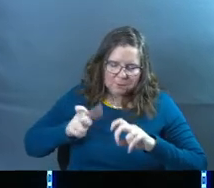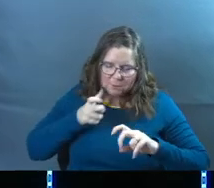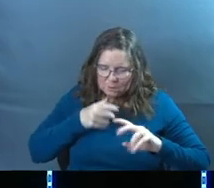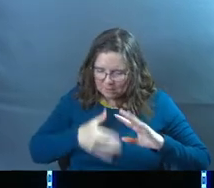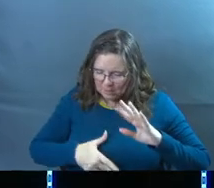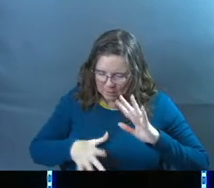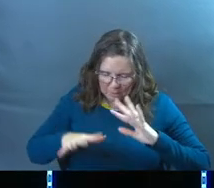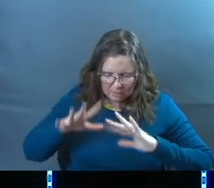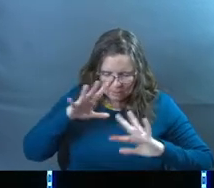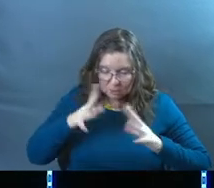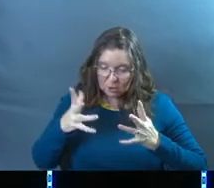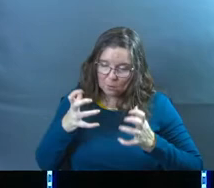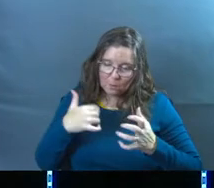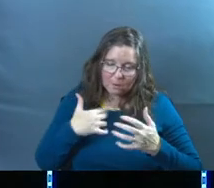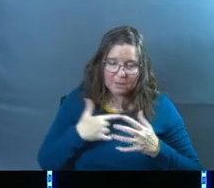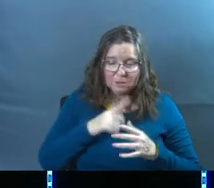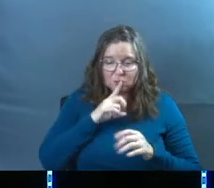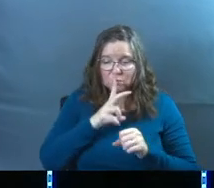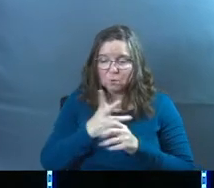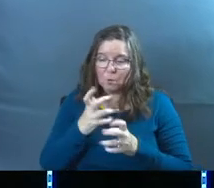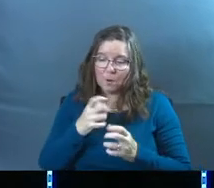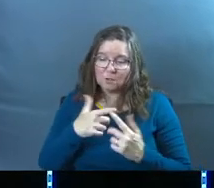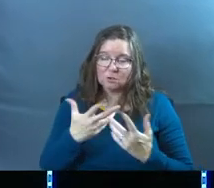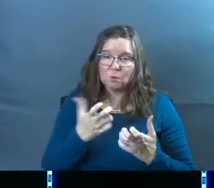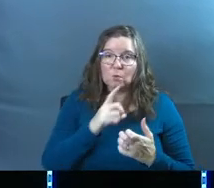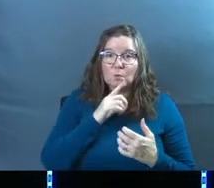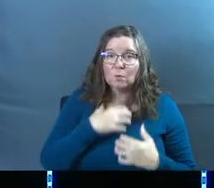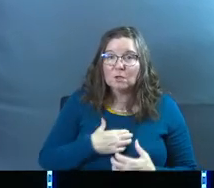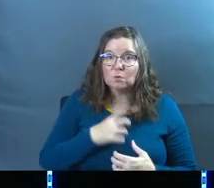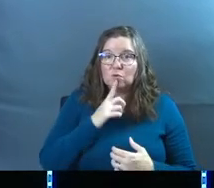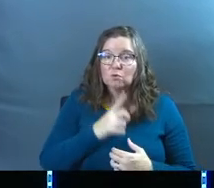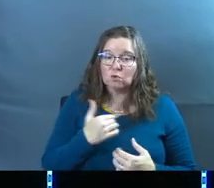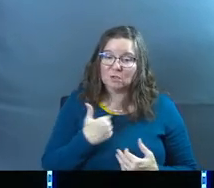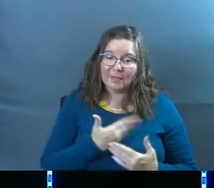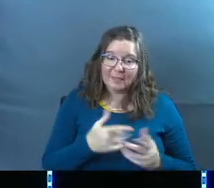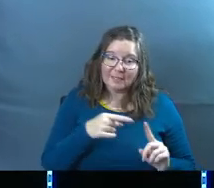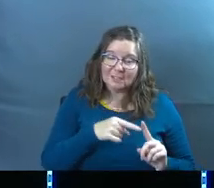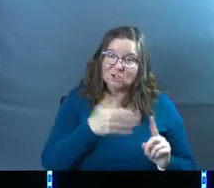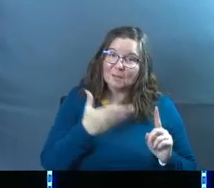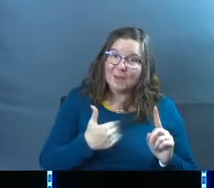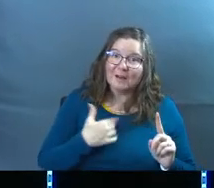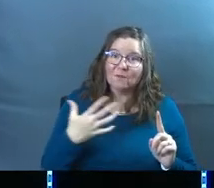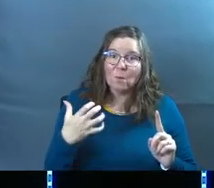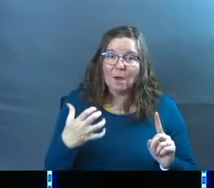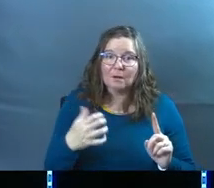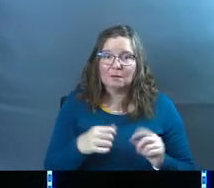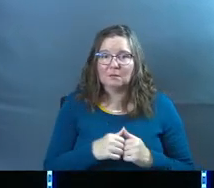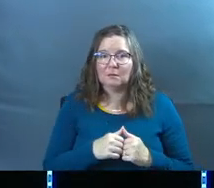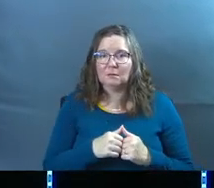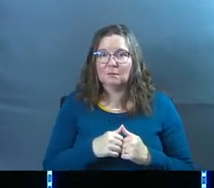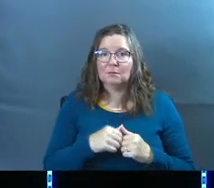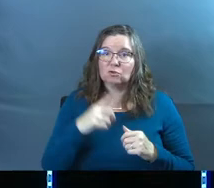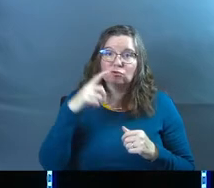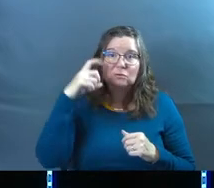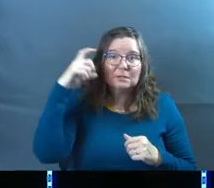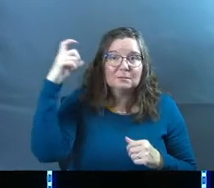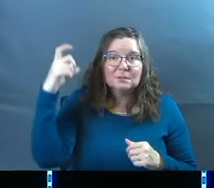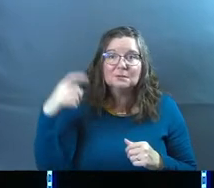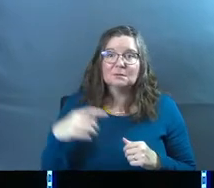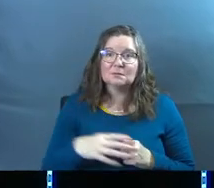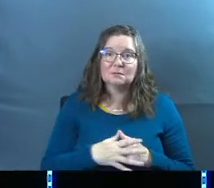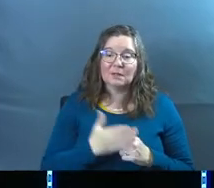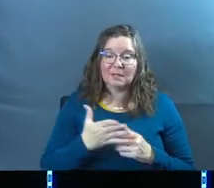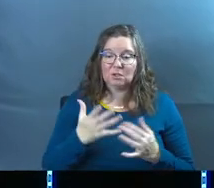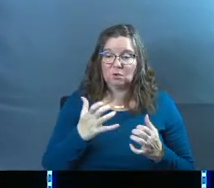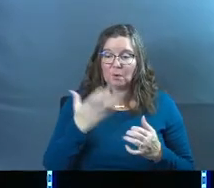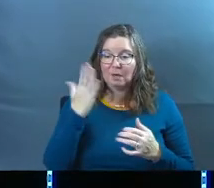And she had things that she wanted, and she had truths that she wished were true. And she had things that she might have wanted, dreams,